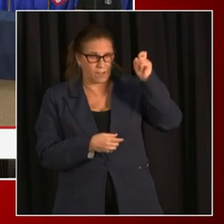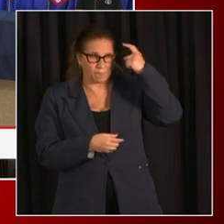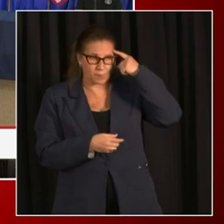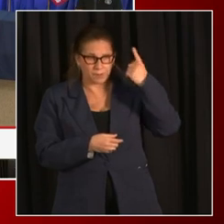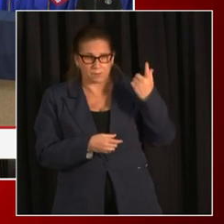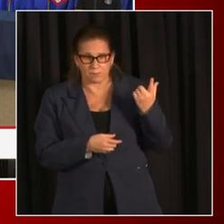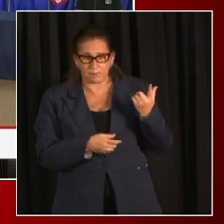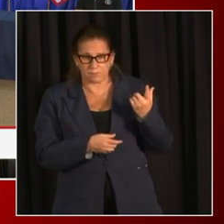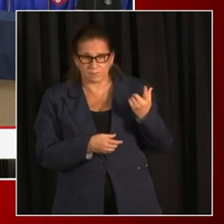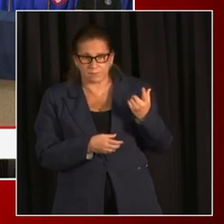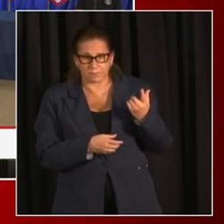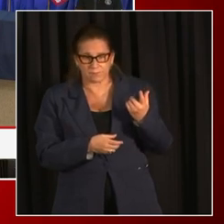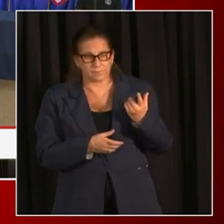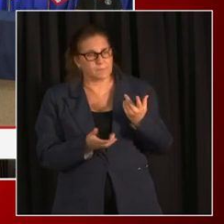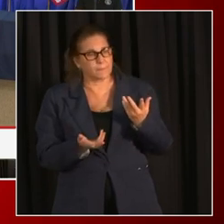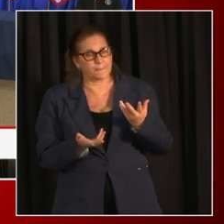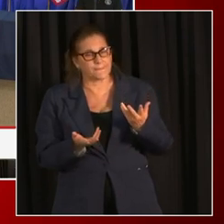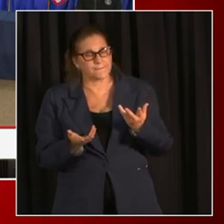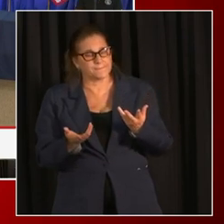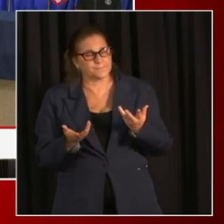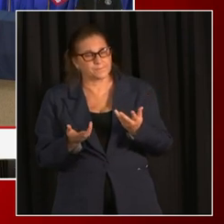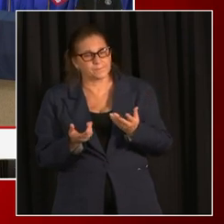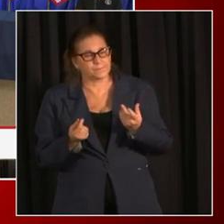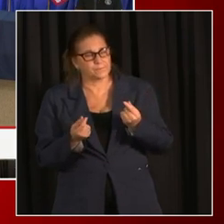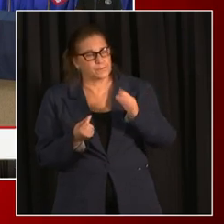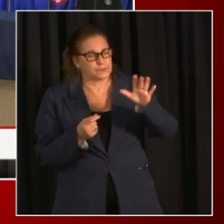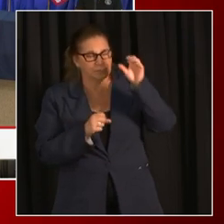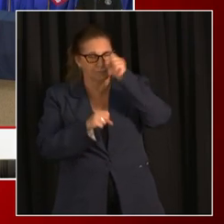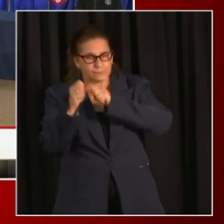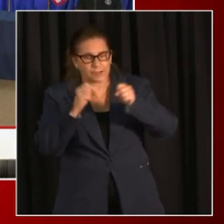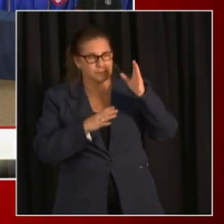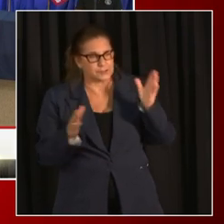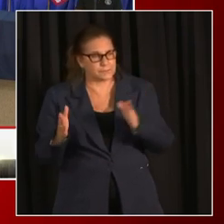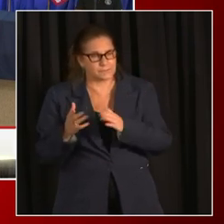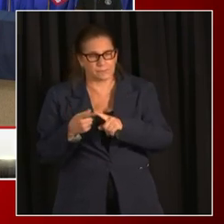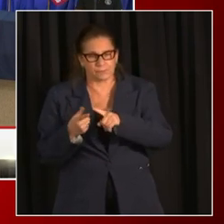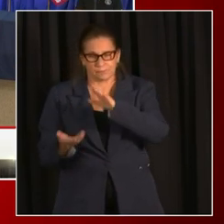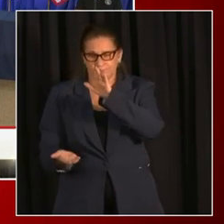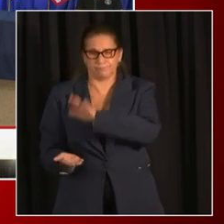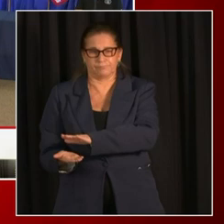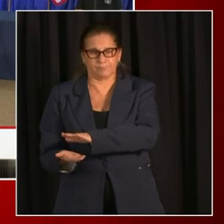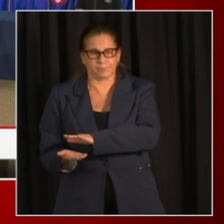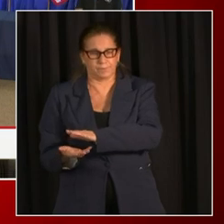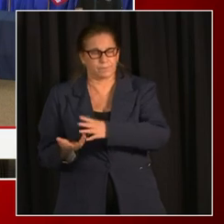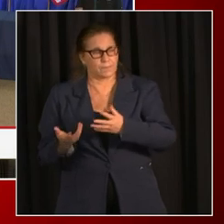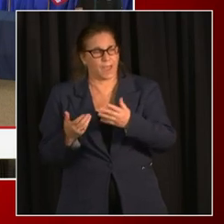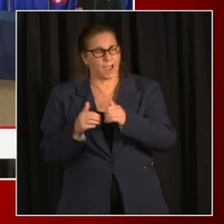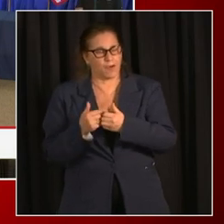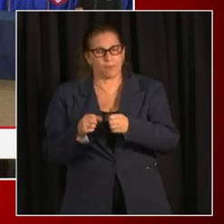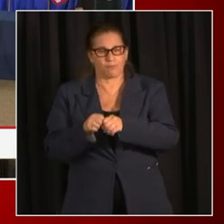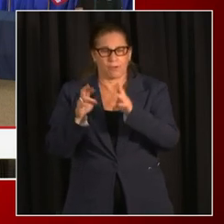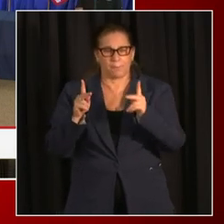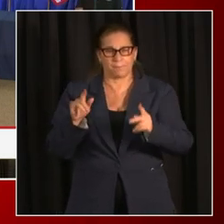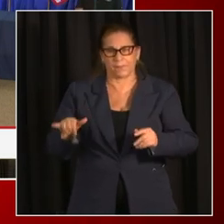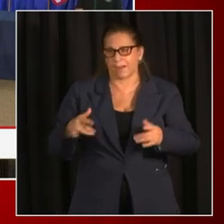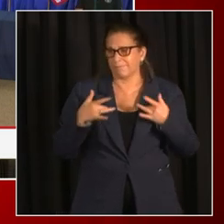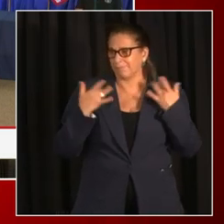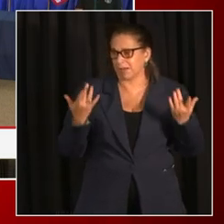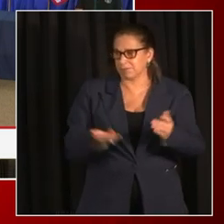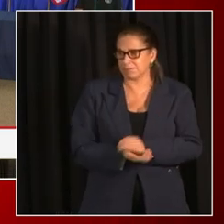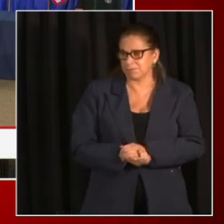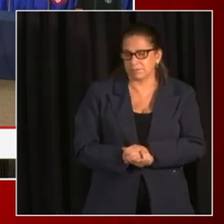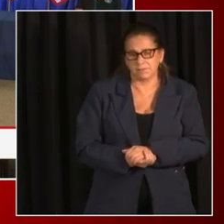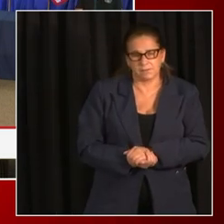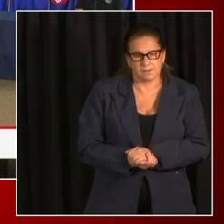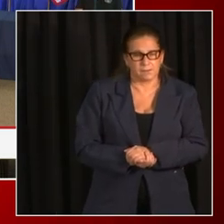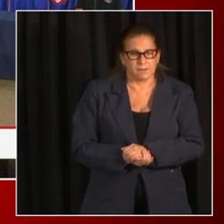you talk about the strategy when it began, that your strategy is to have these events broken up? Because there's going to be more. Well, I